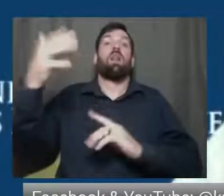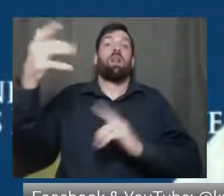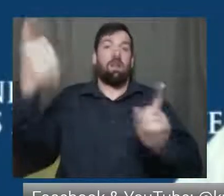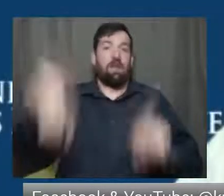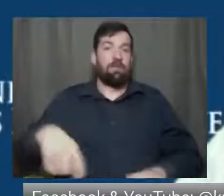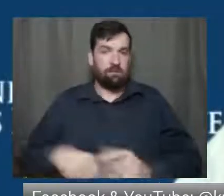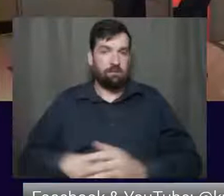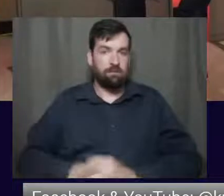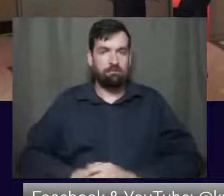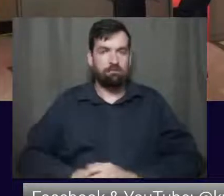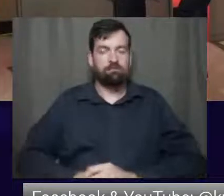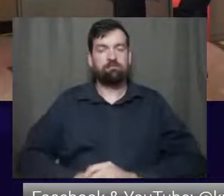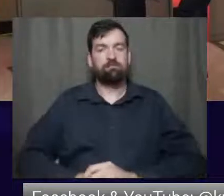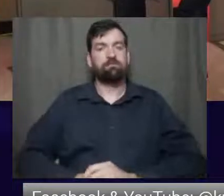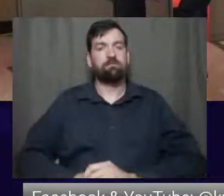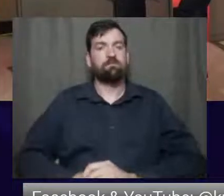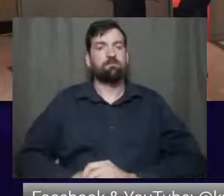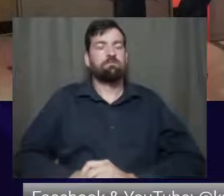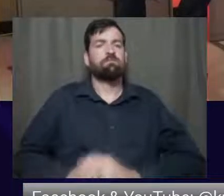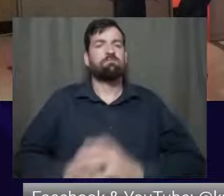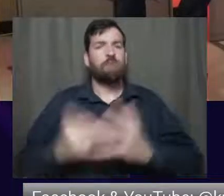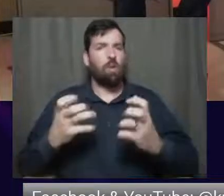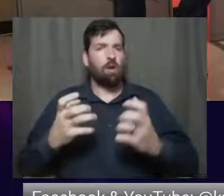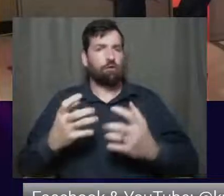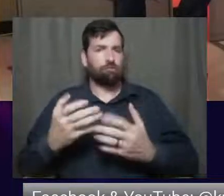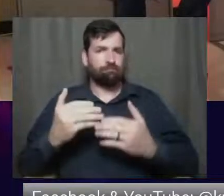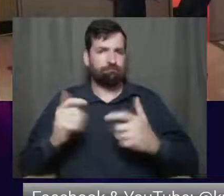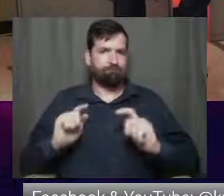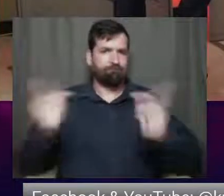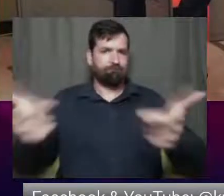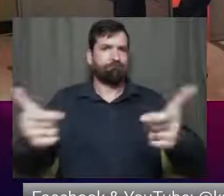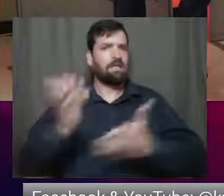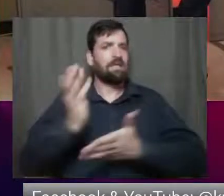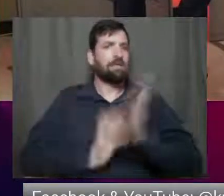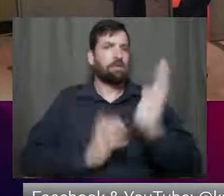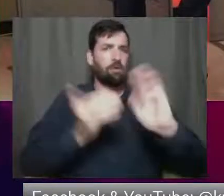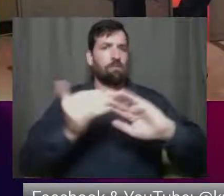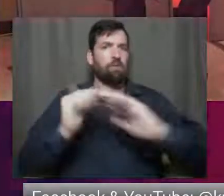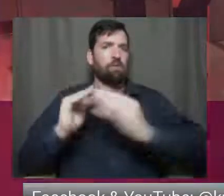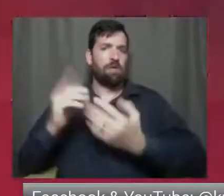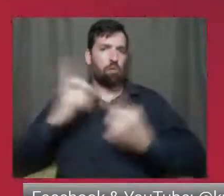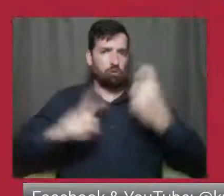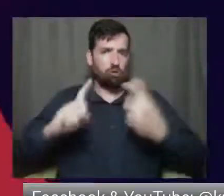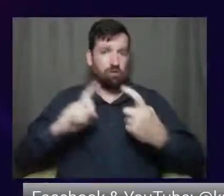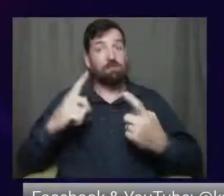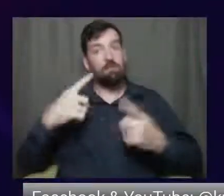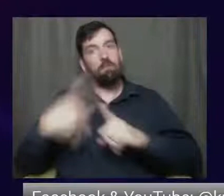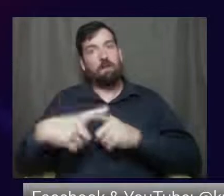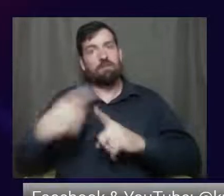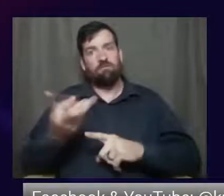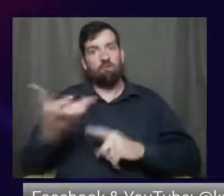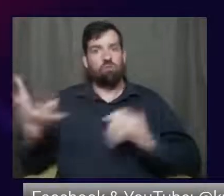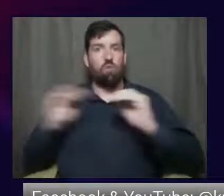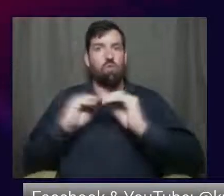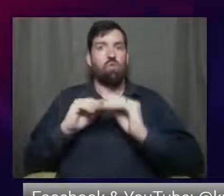want to get to some community questions, and I'm sure I'll have a few others I'm going to throw in there along the way. But